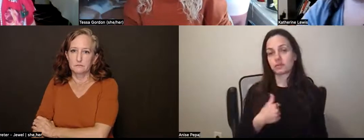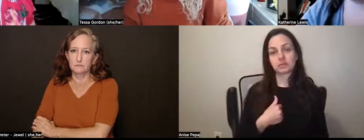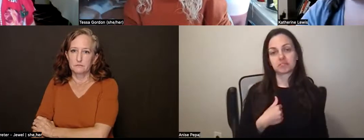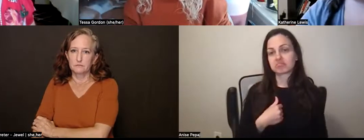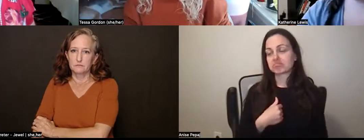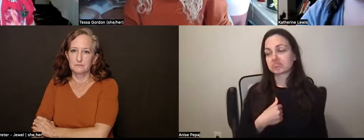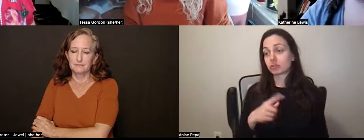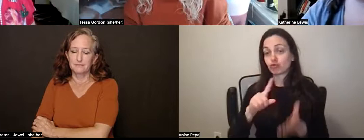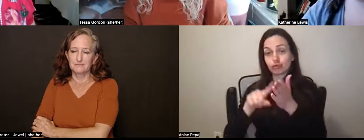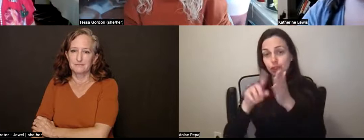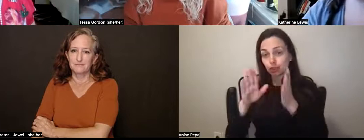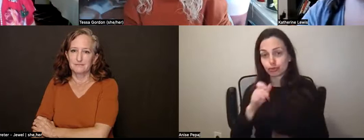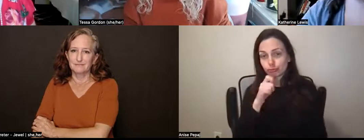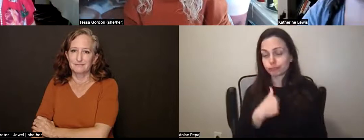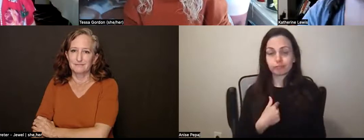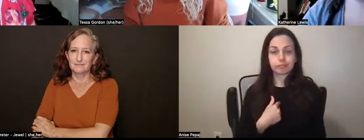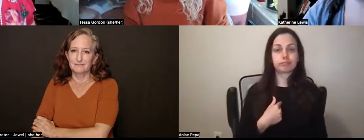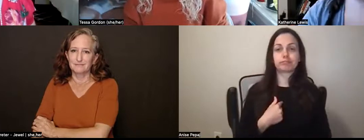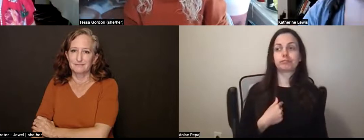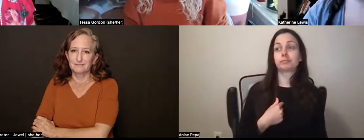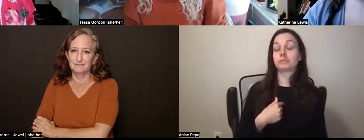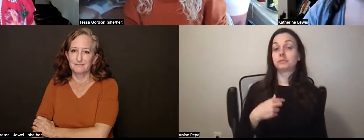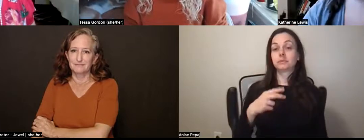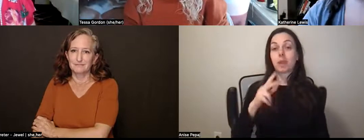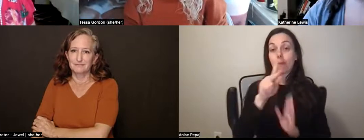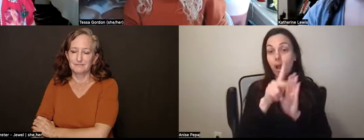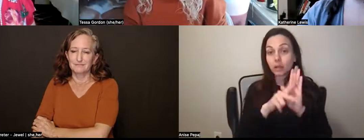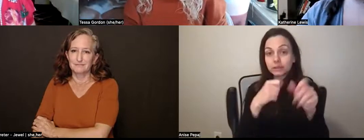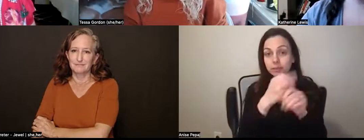a researcher. I am not a policymaker.